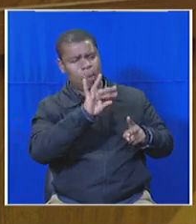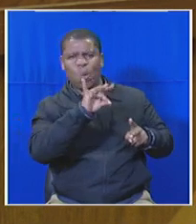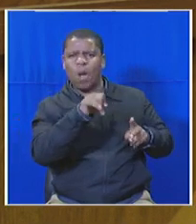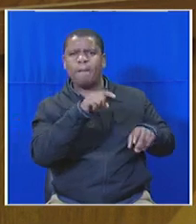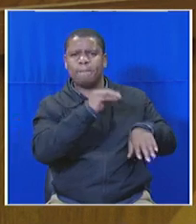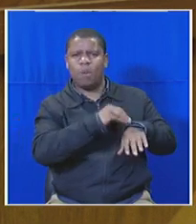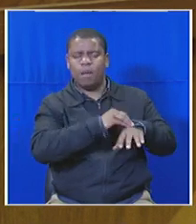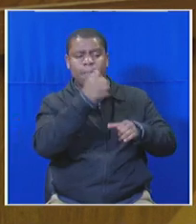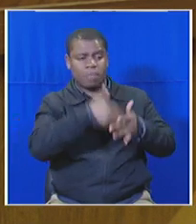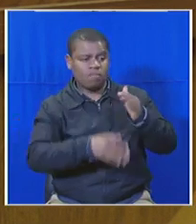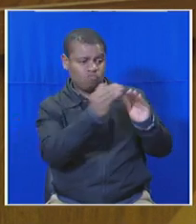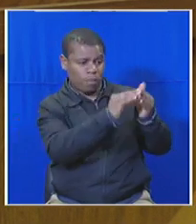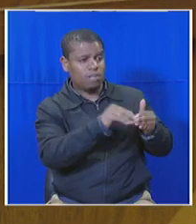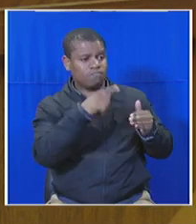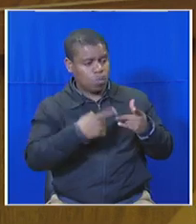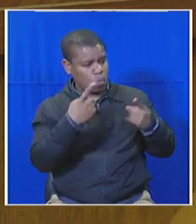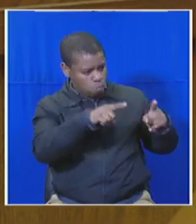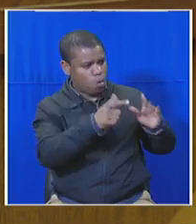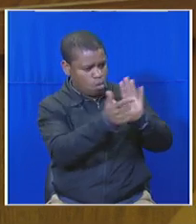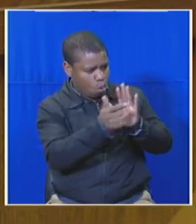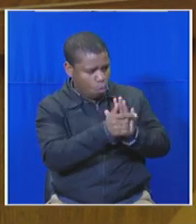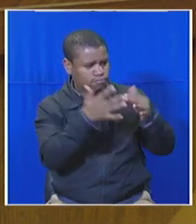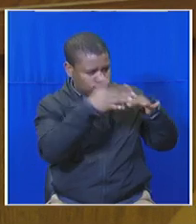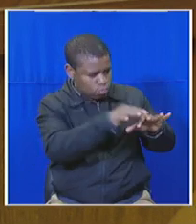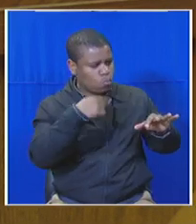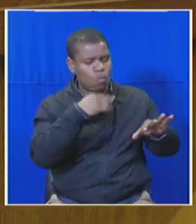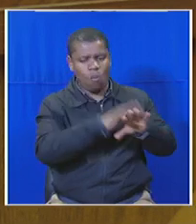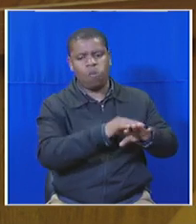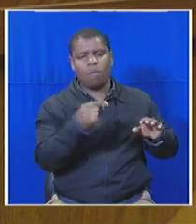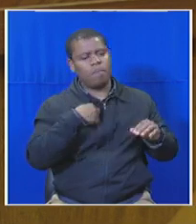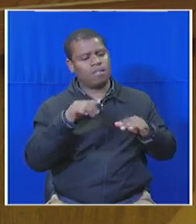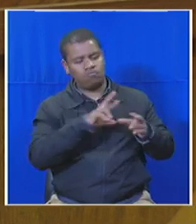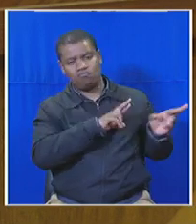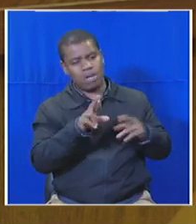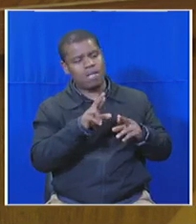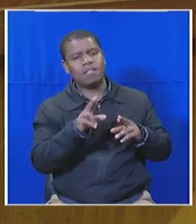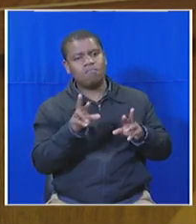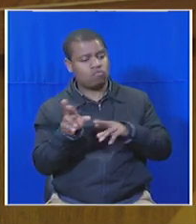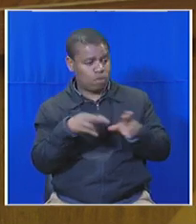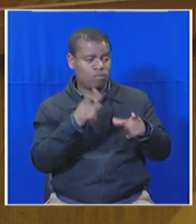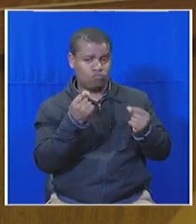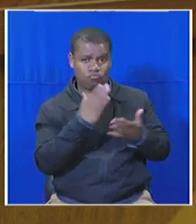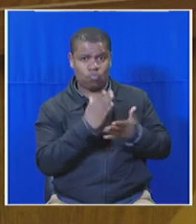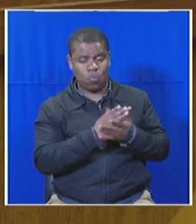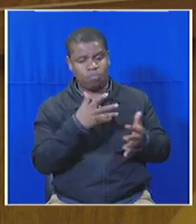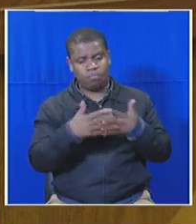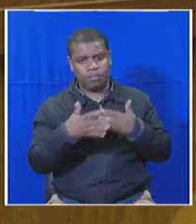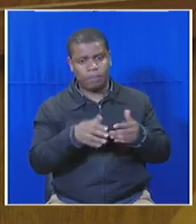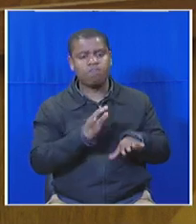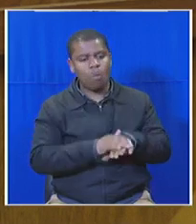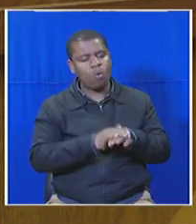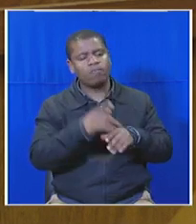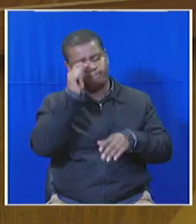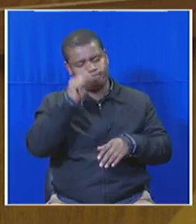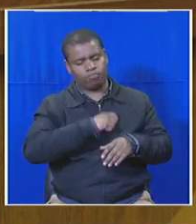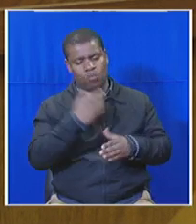with the public while enforcing the law against all criminals. There is also an urgent need to mobilize communities and improve the